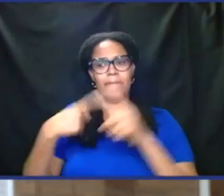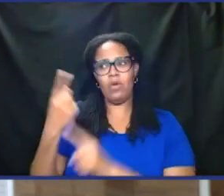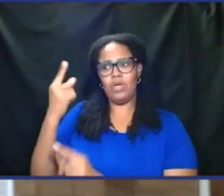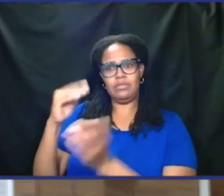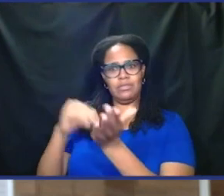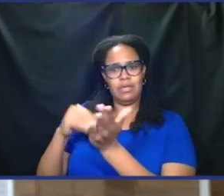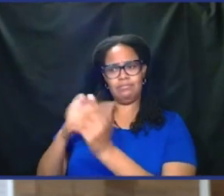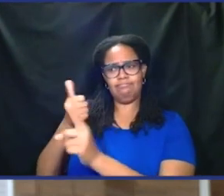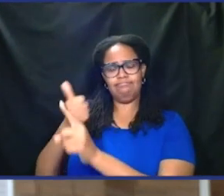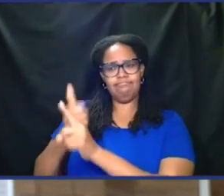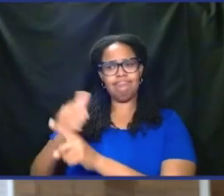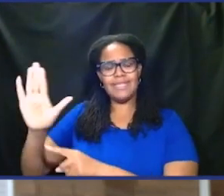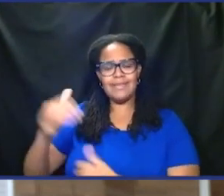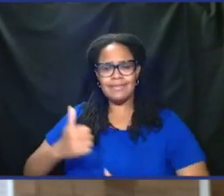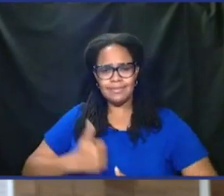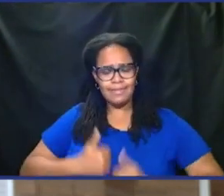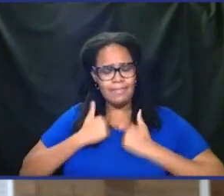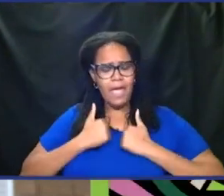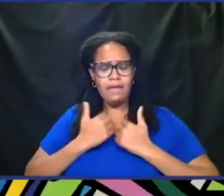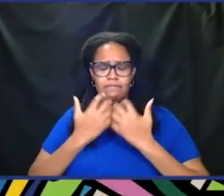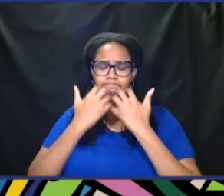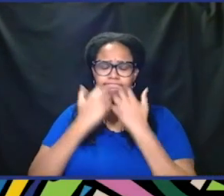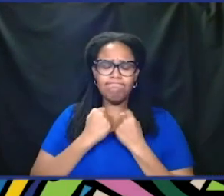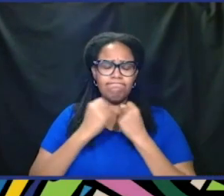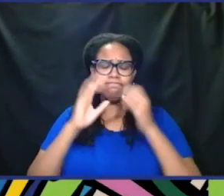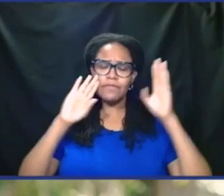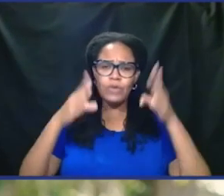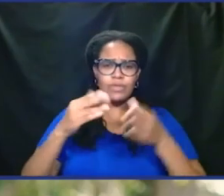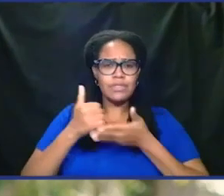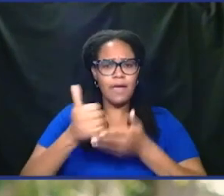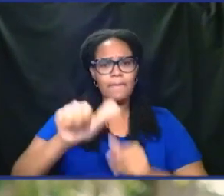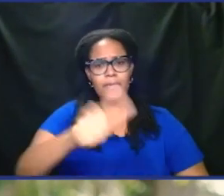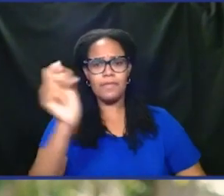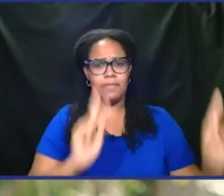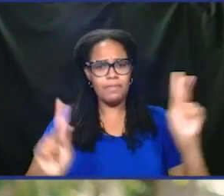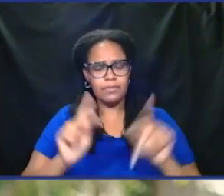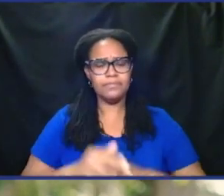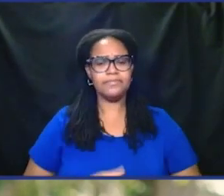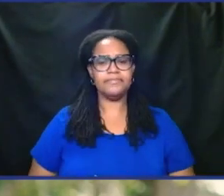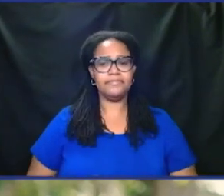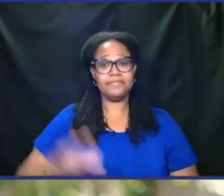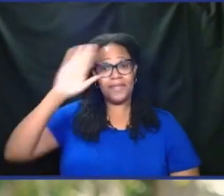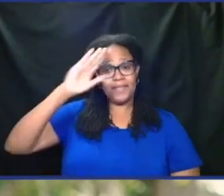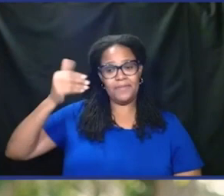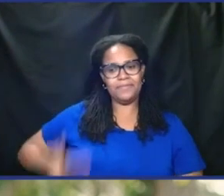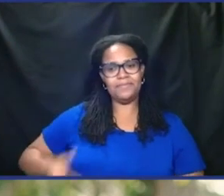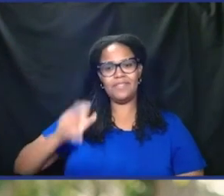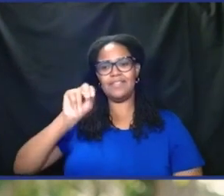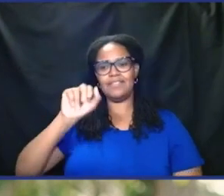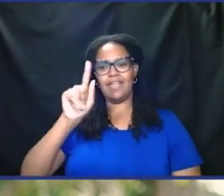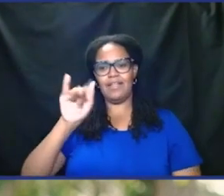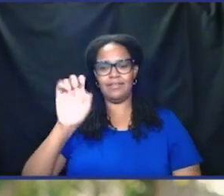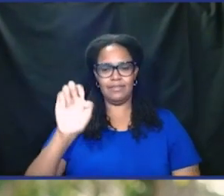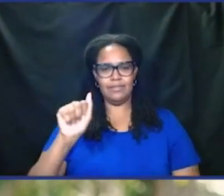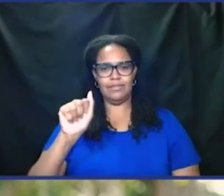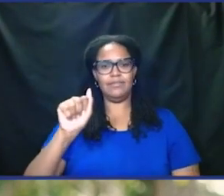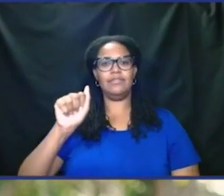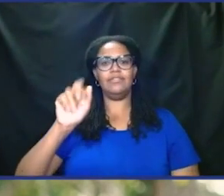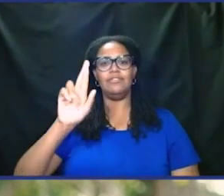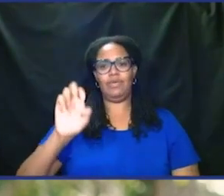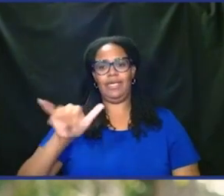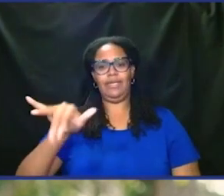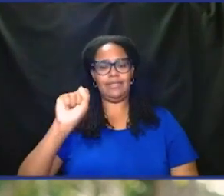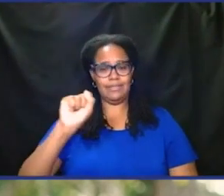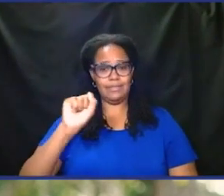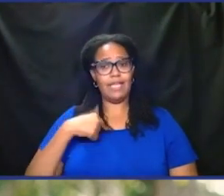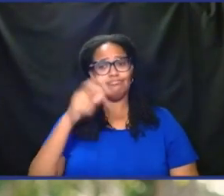has dedicated his life to helping others. Hello, I'm Natalia Reyes. While I travel all over the world to